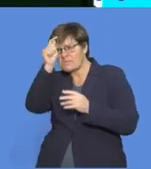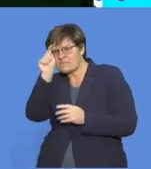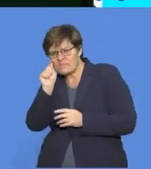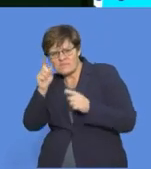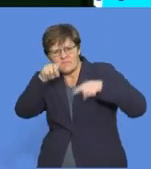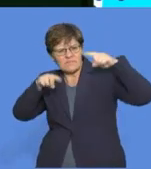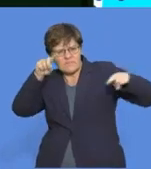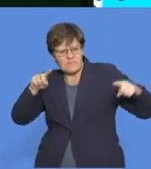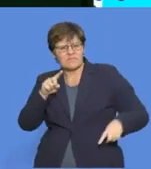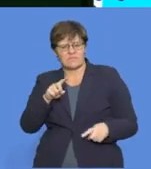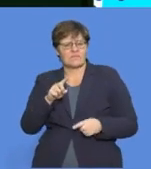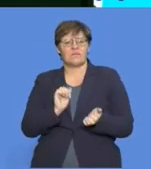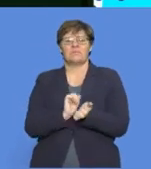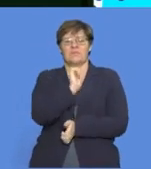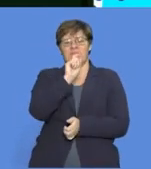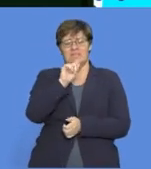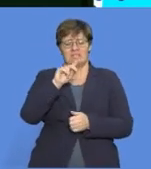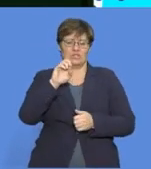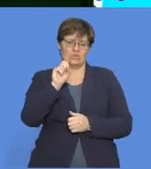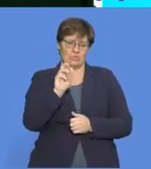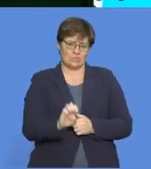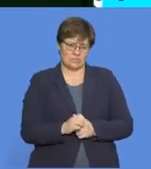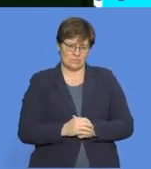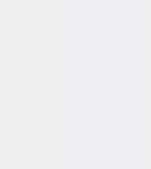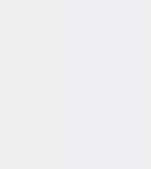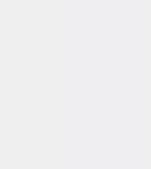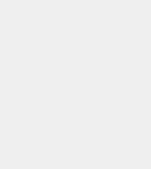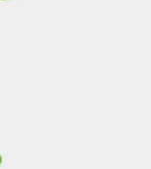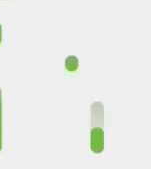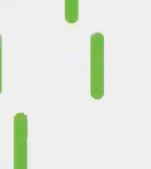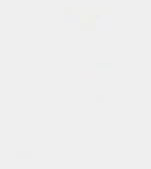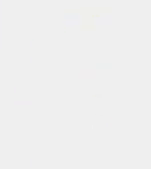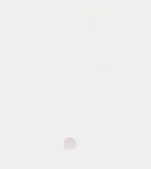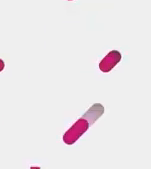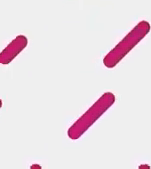at all of these different types of permanent tissues.